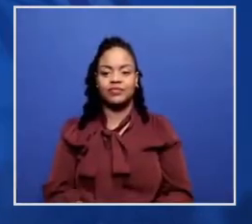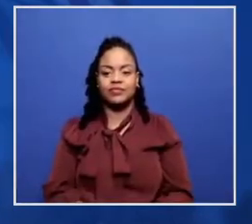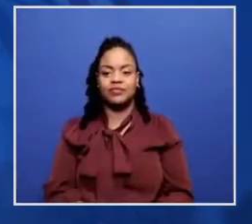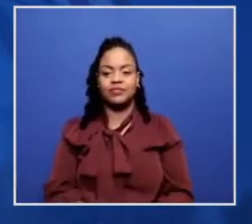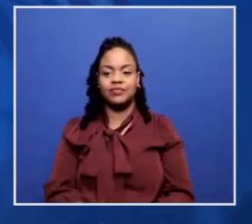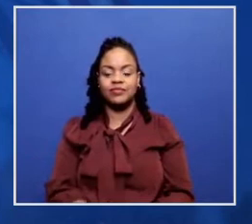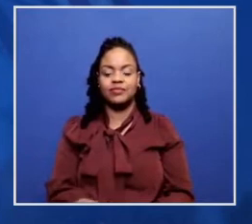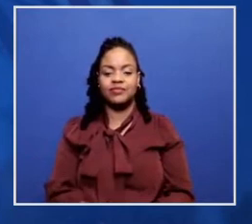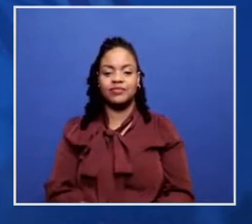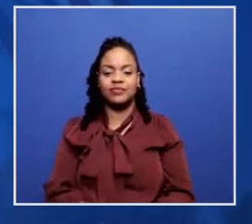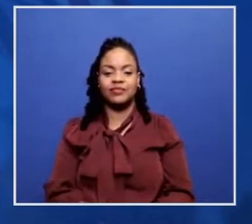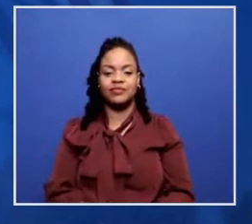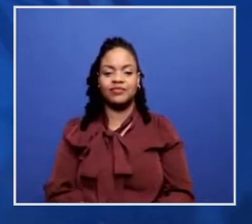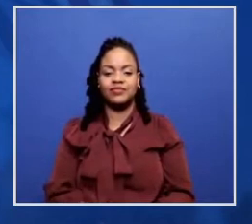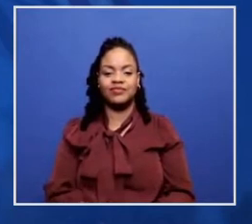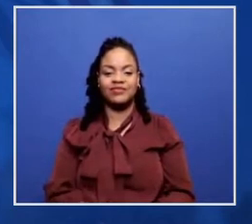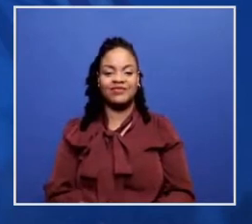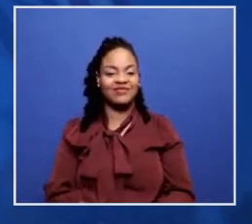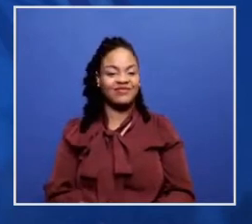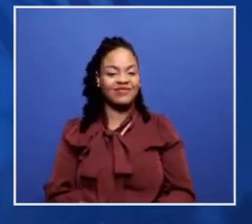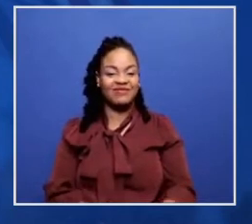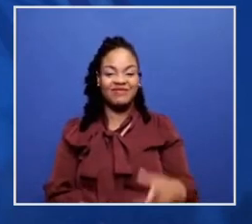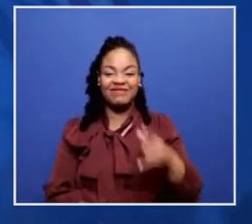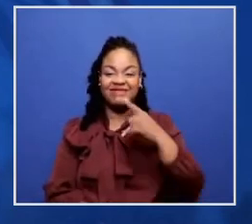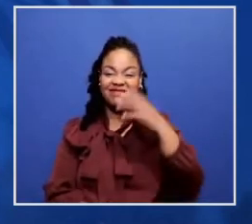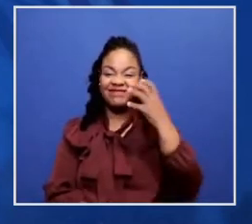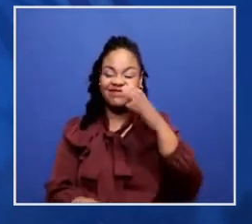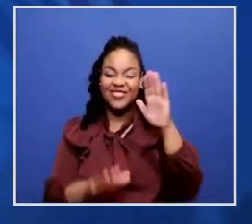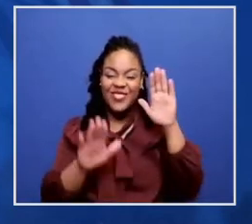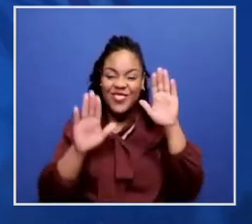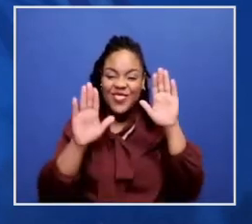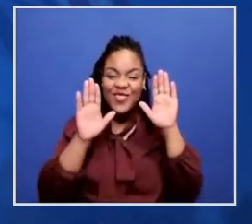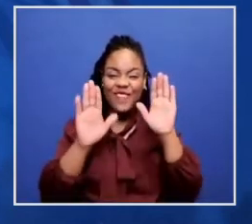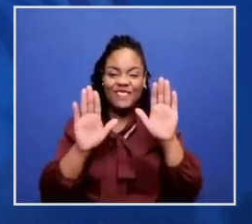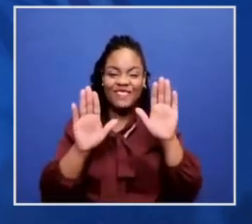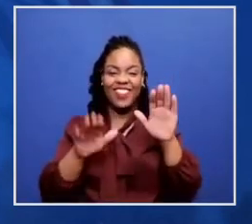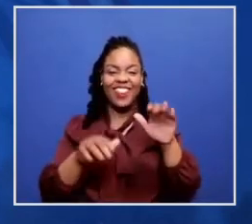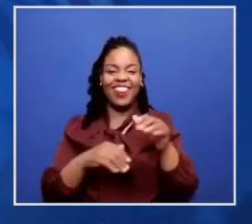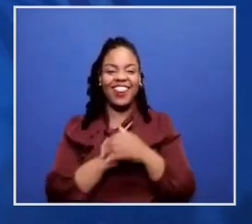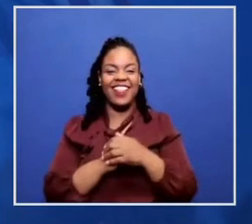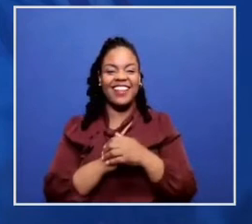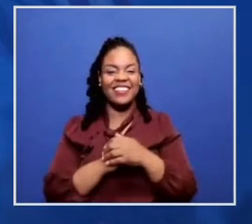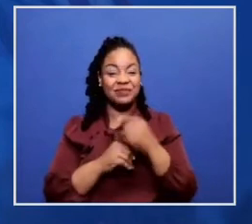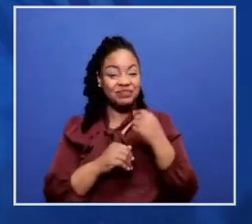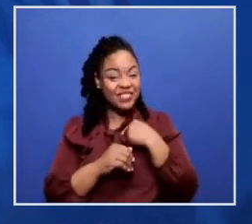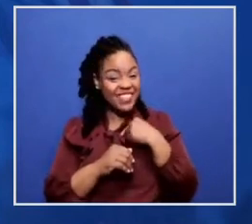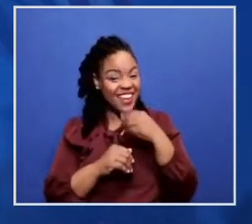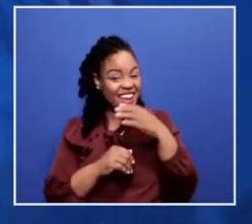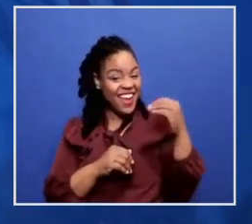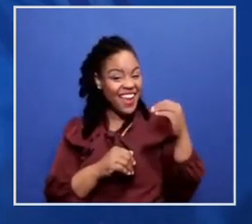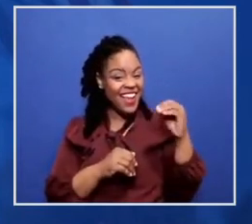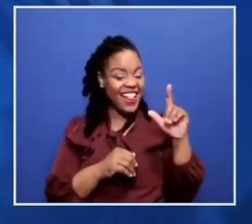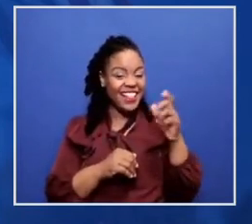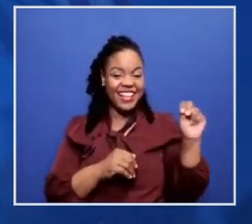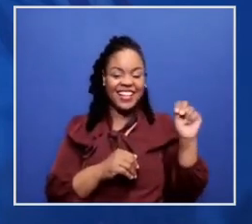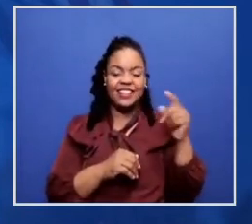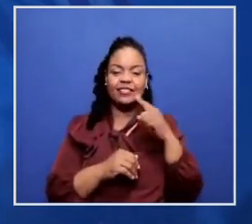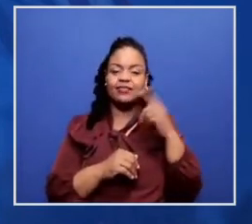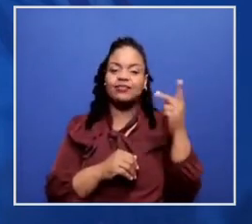That was wonderful. I think I can speak for both Lynn and myself when I say that we're both so honored to be with you all